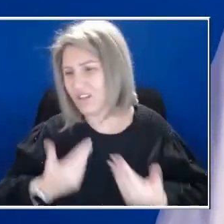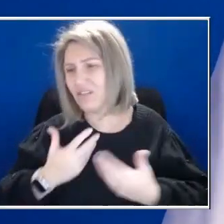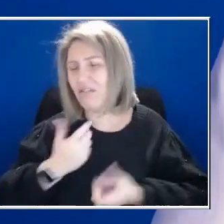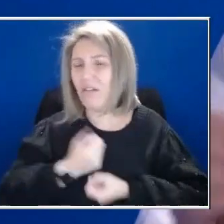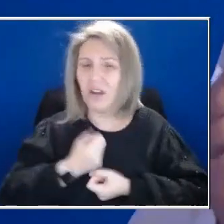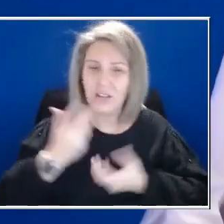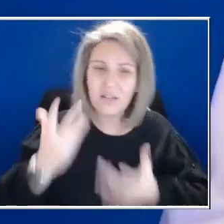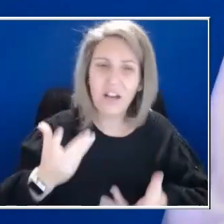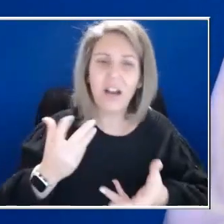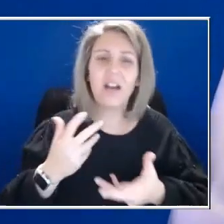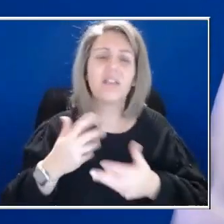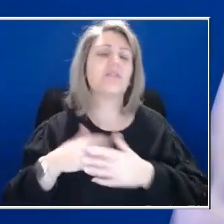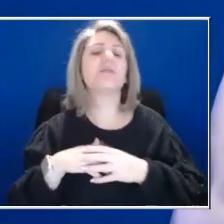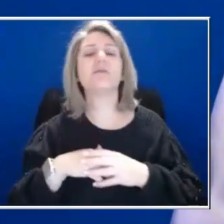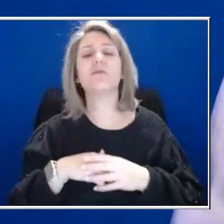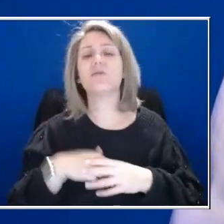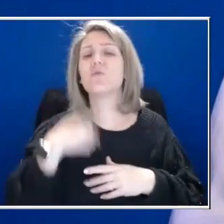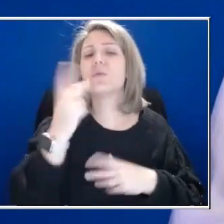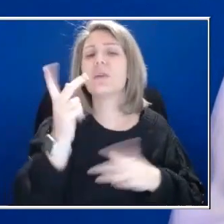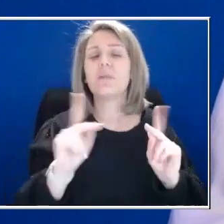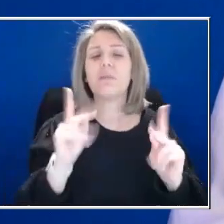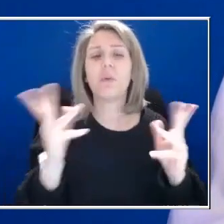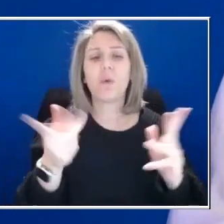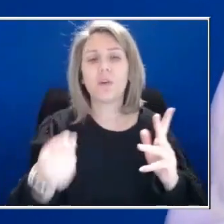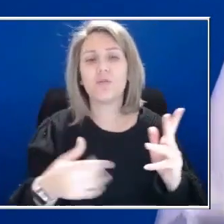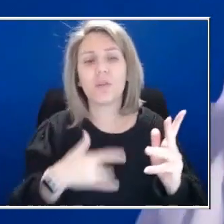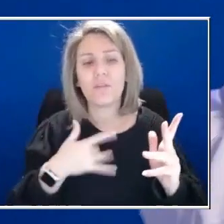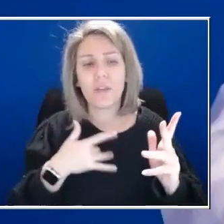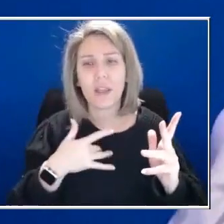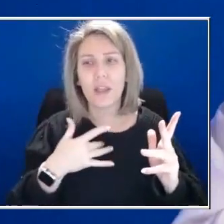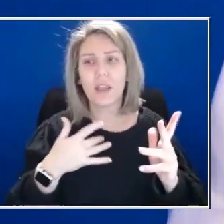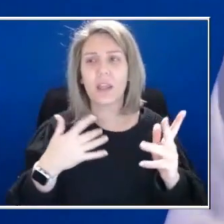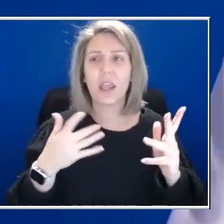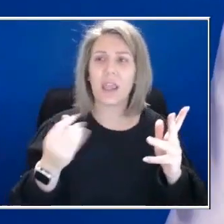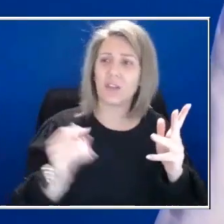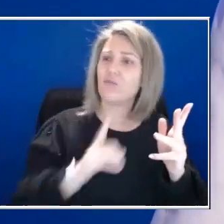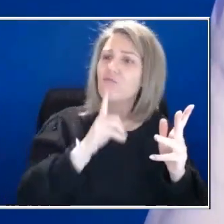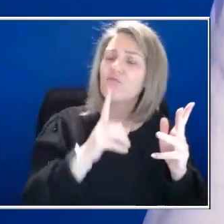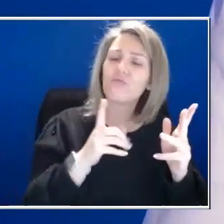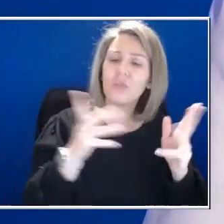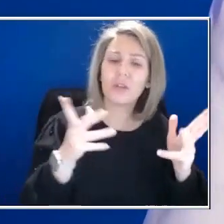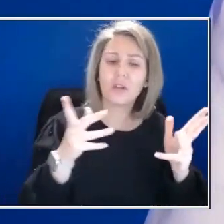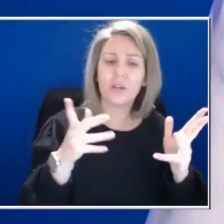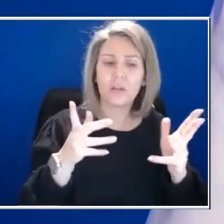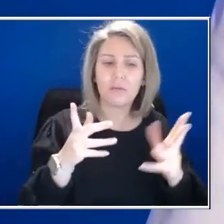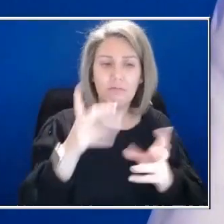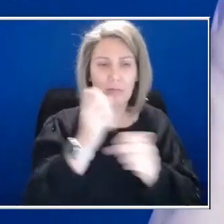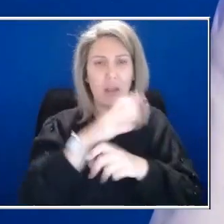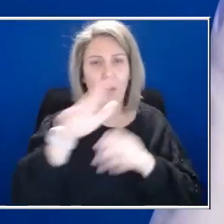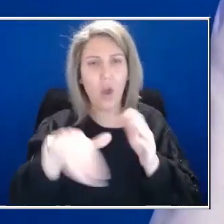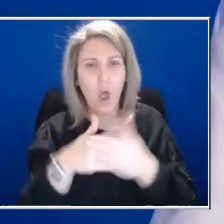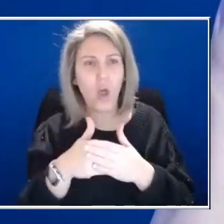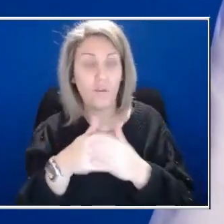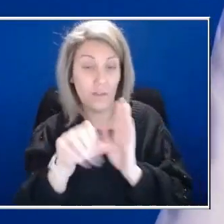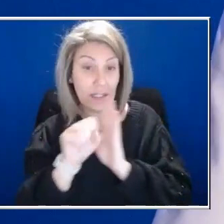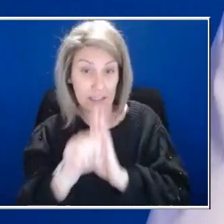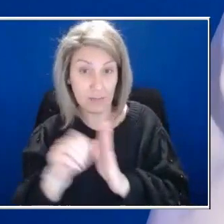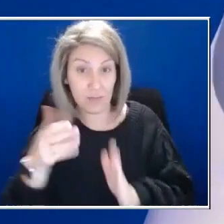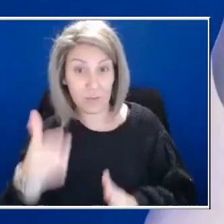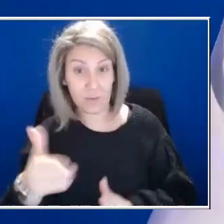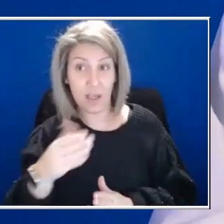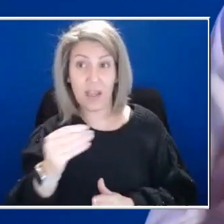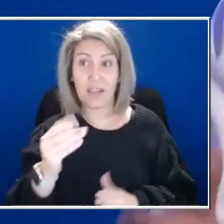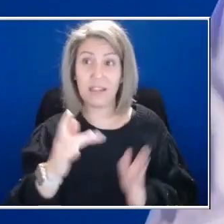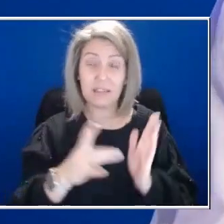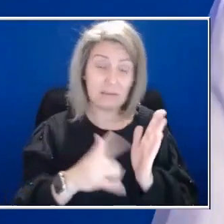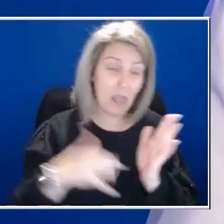And so just tell folks what you're feeling and really get all of those symptoms out there, and sometimes they feel like they're not connected,